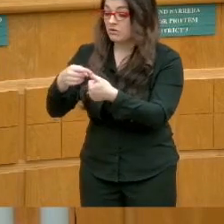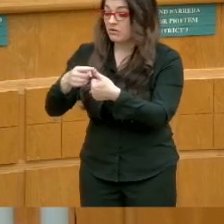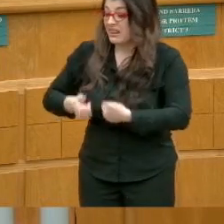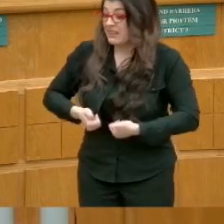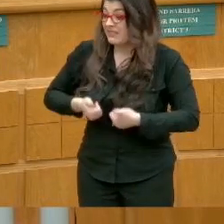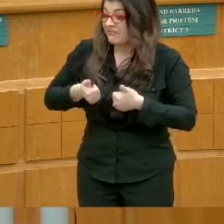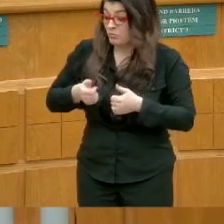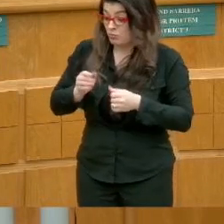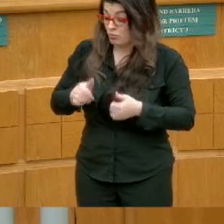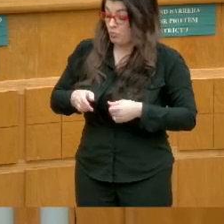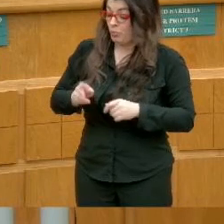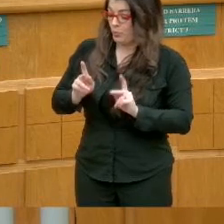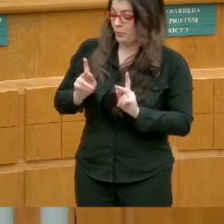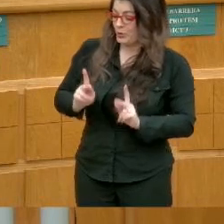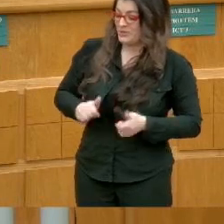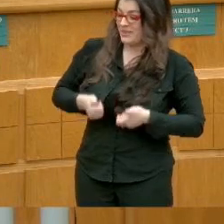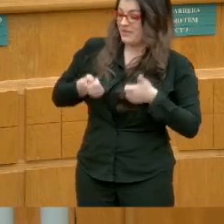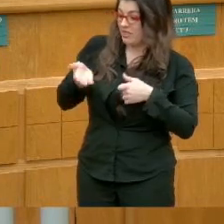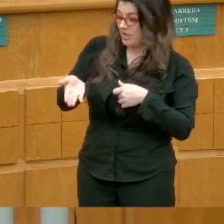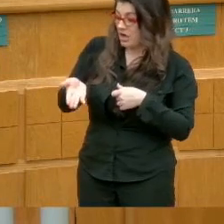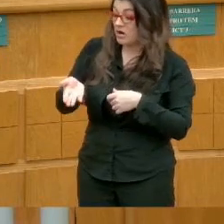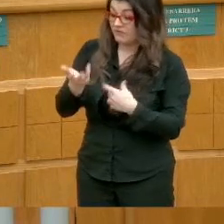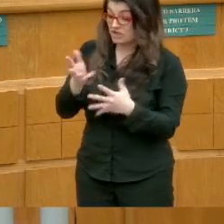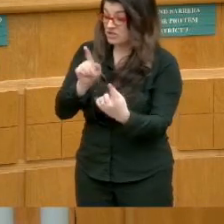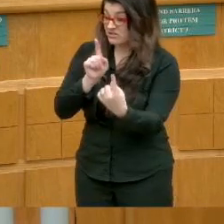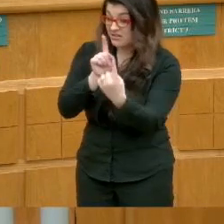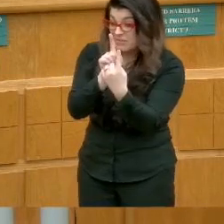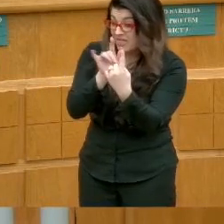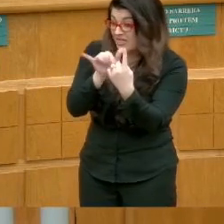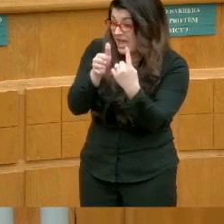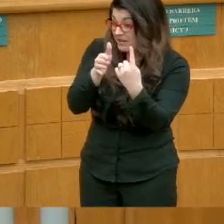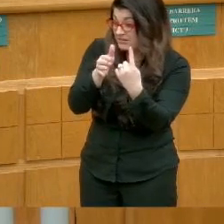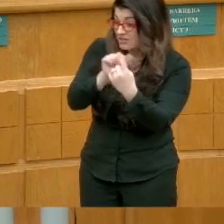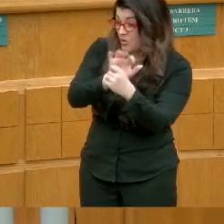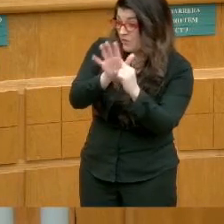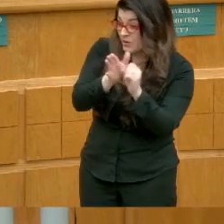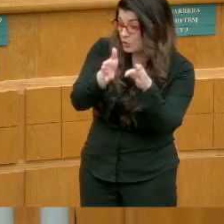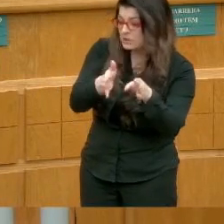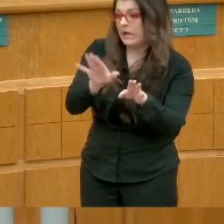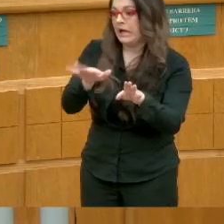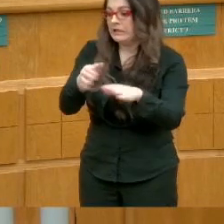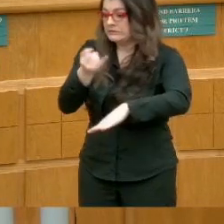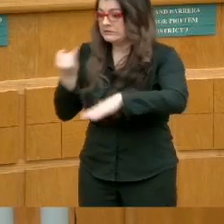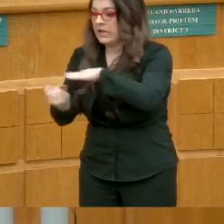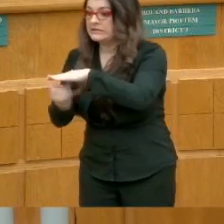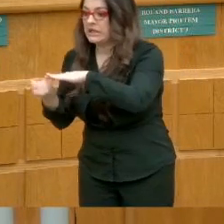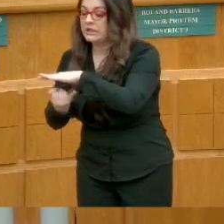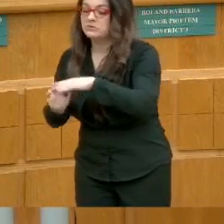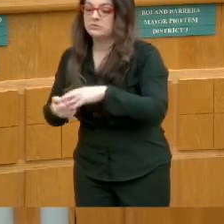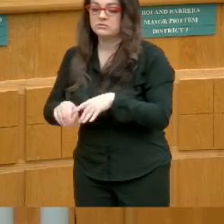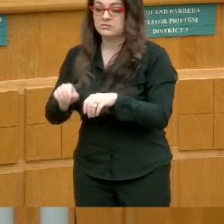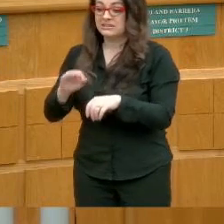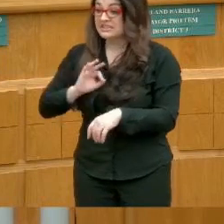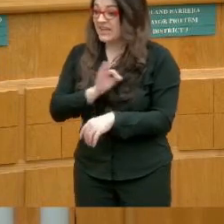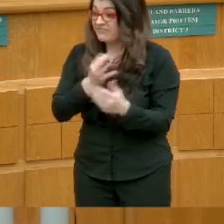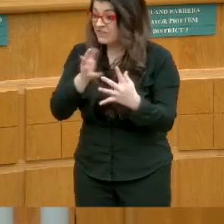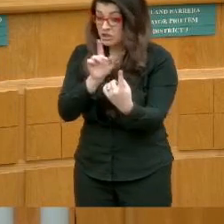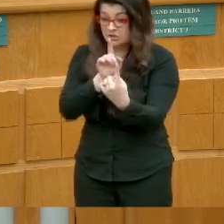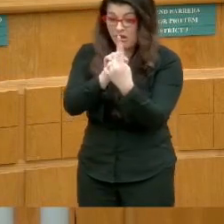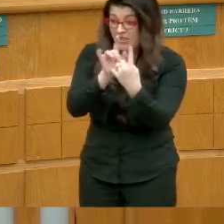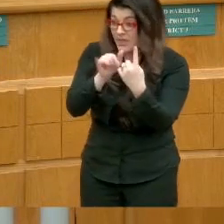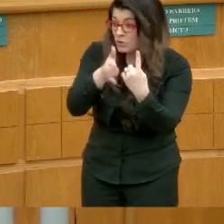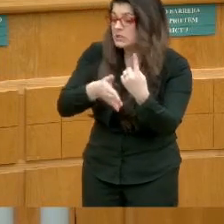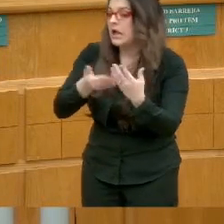that they had come in contact with, and to make sure that all of the staff that had come in contact with the positive were also